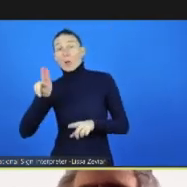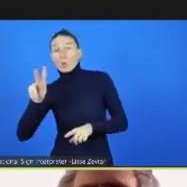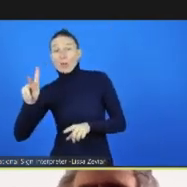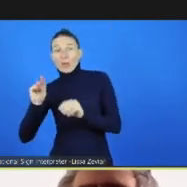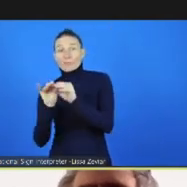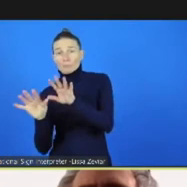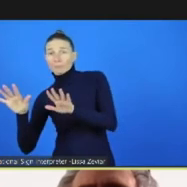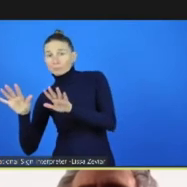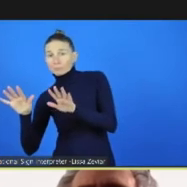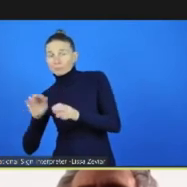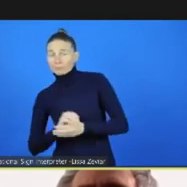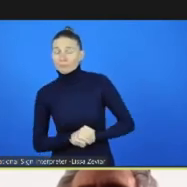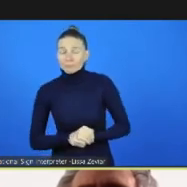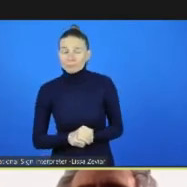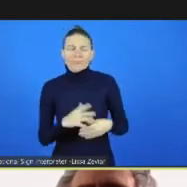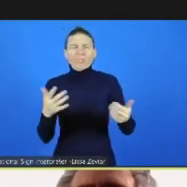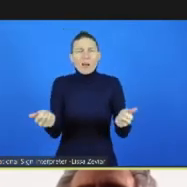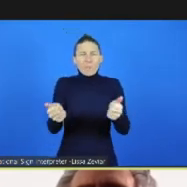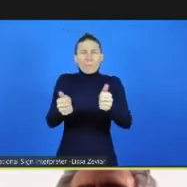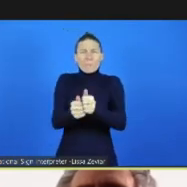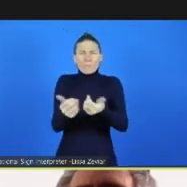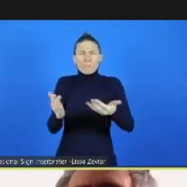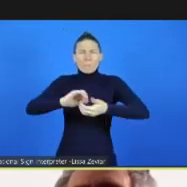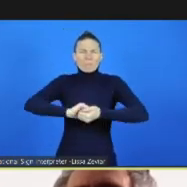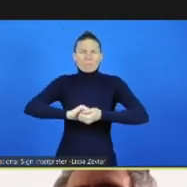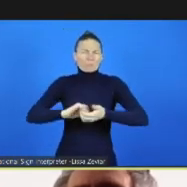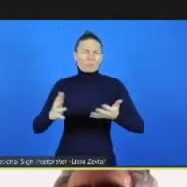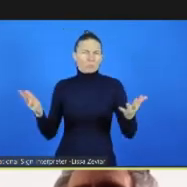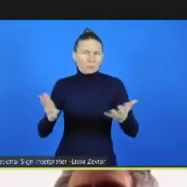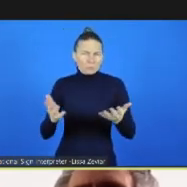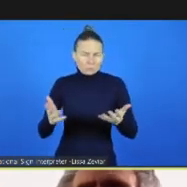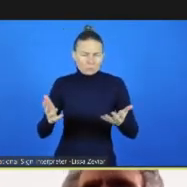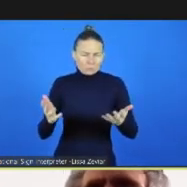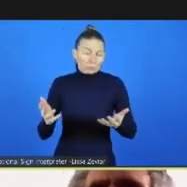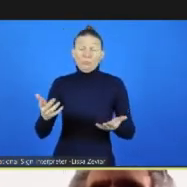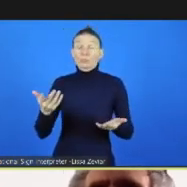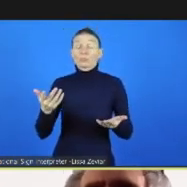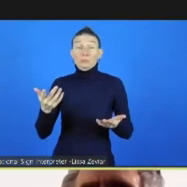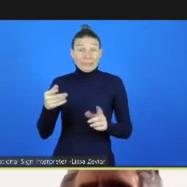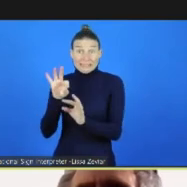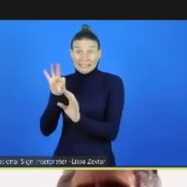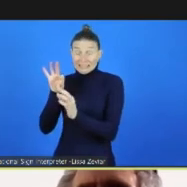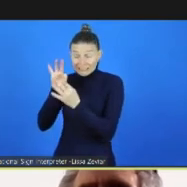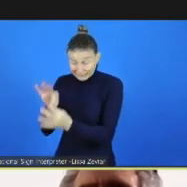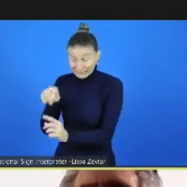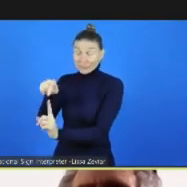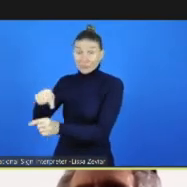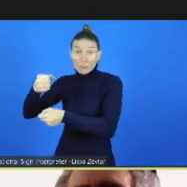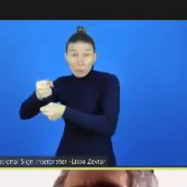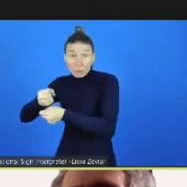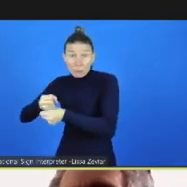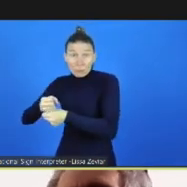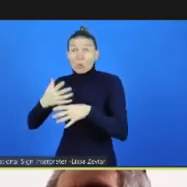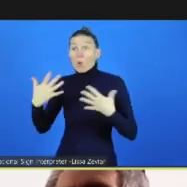An example of the kind of partnerships we've been doing in bringing employment to people and engaging in the employment